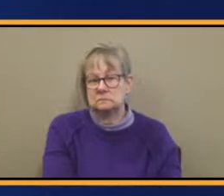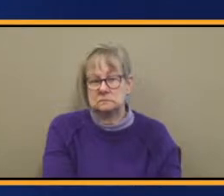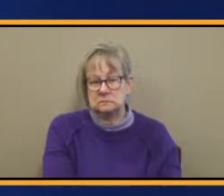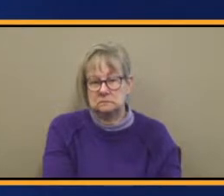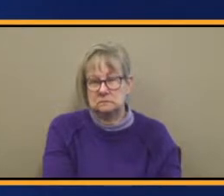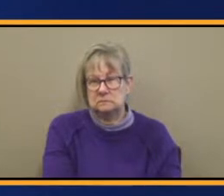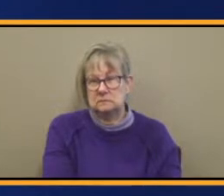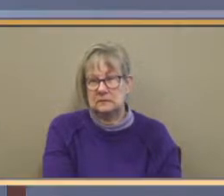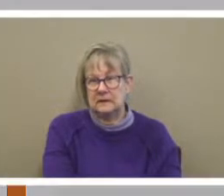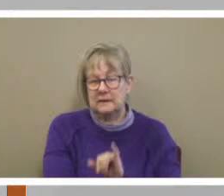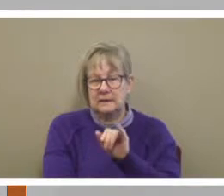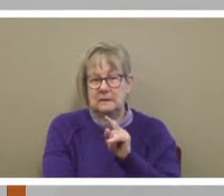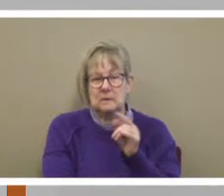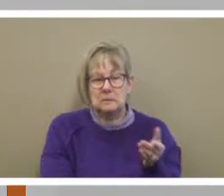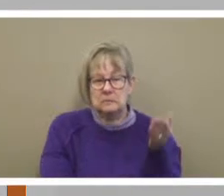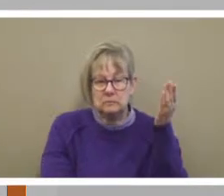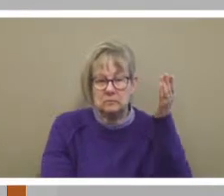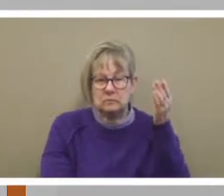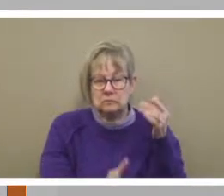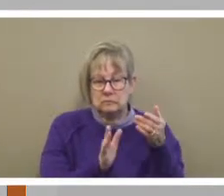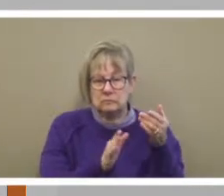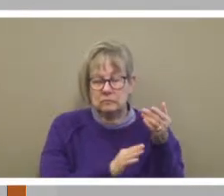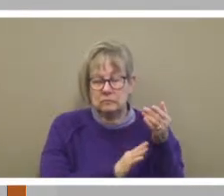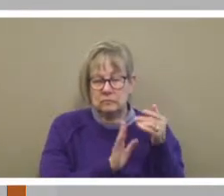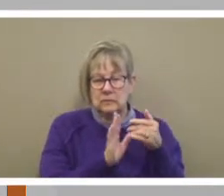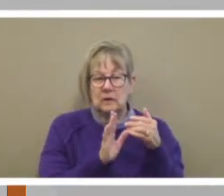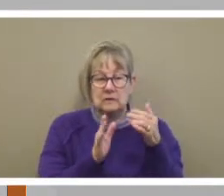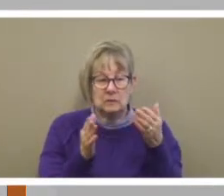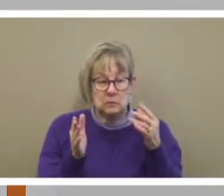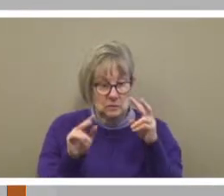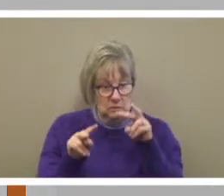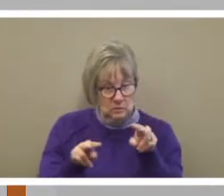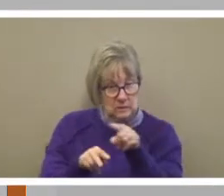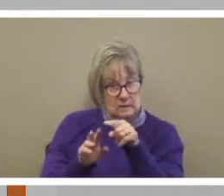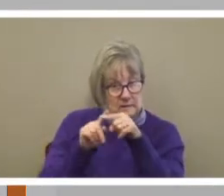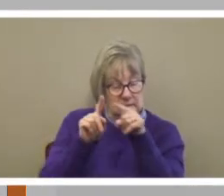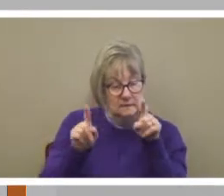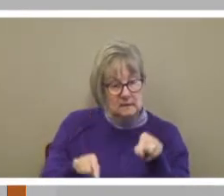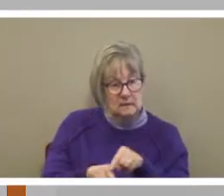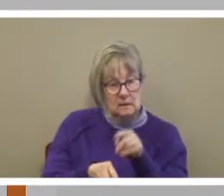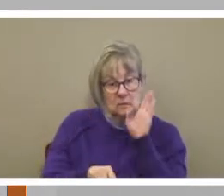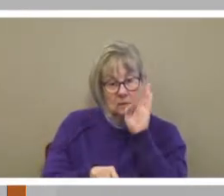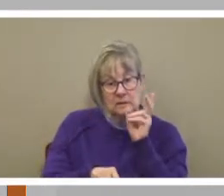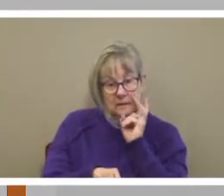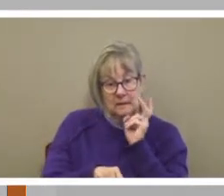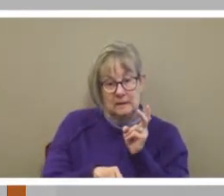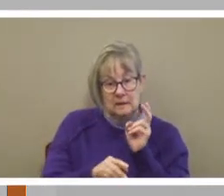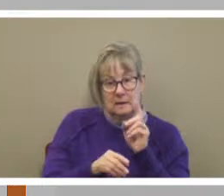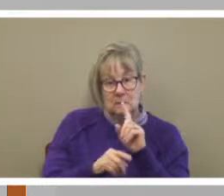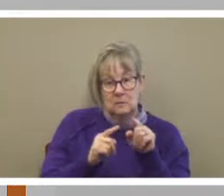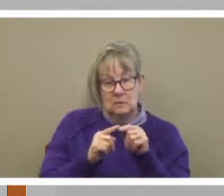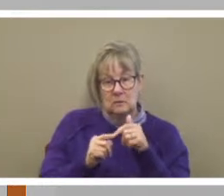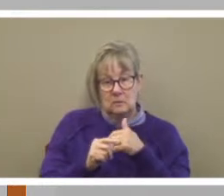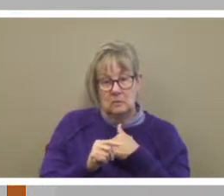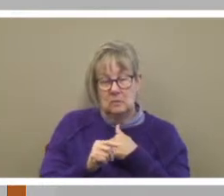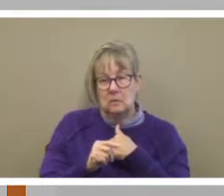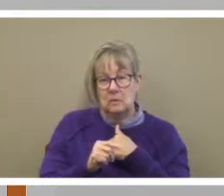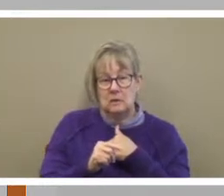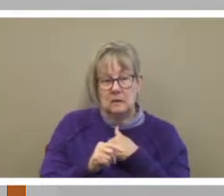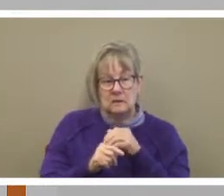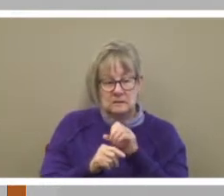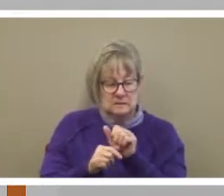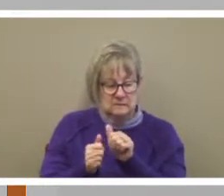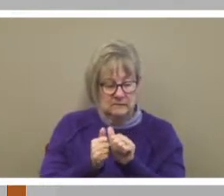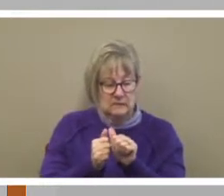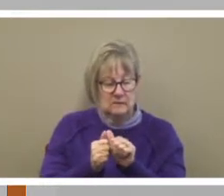FIT will bring that presentation up. And so when you look at this slide, you'll see when we had the BRAC growth, starting at the far